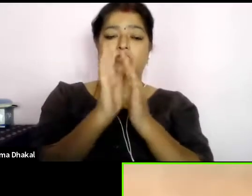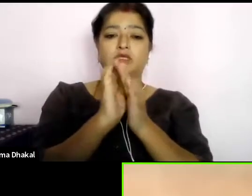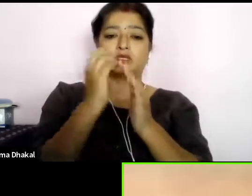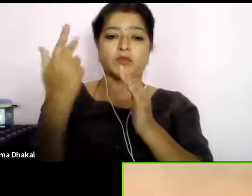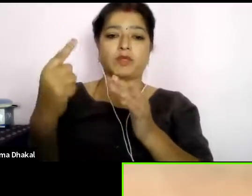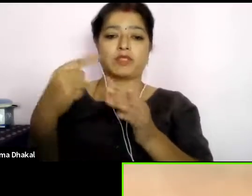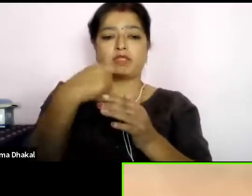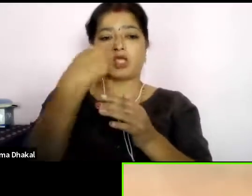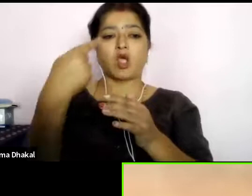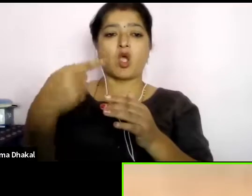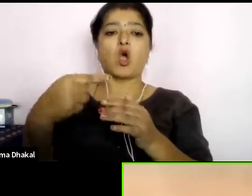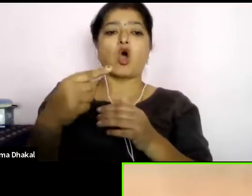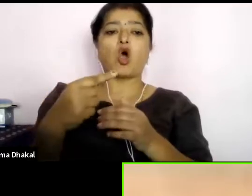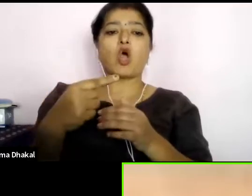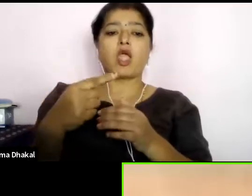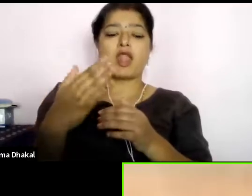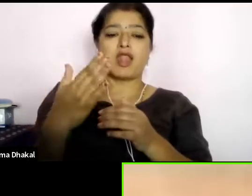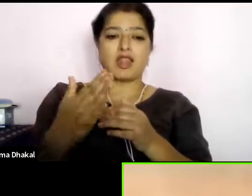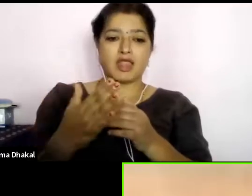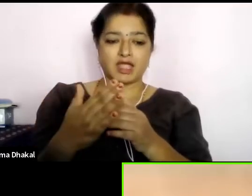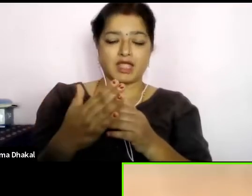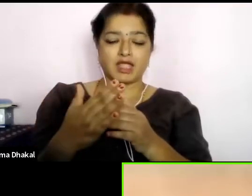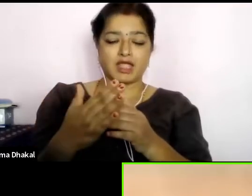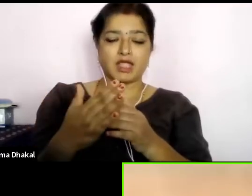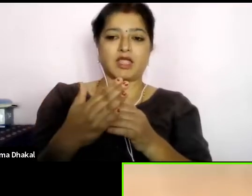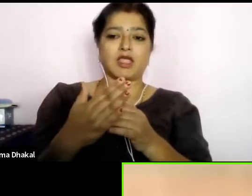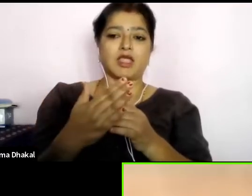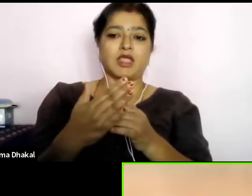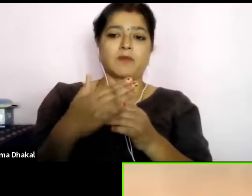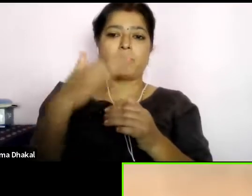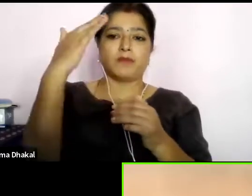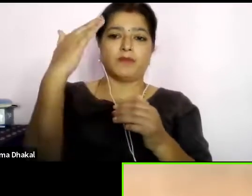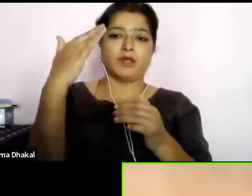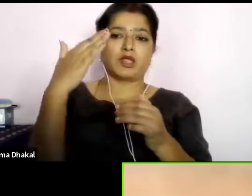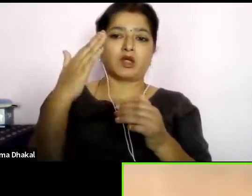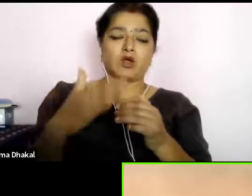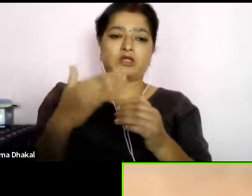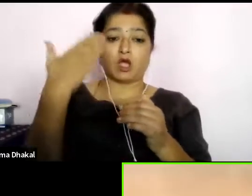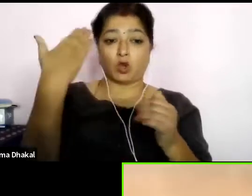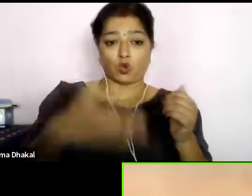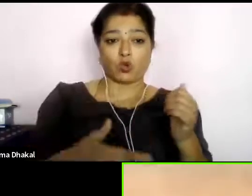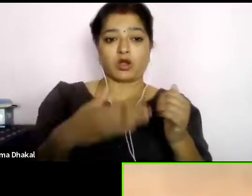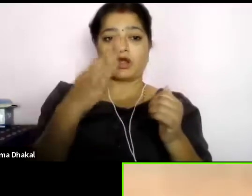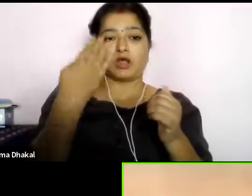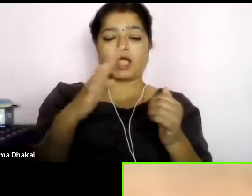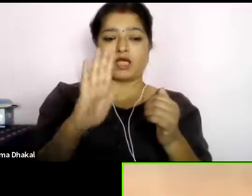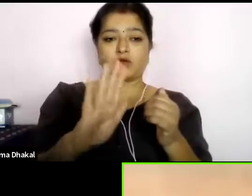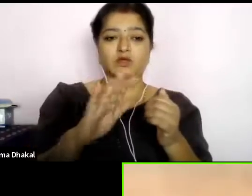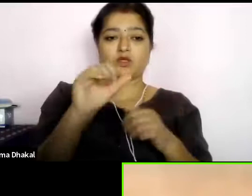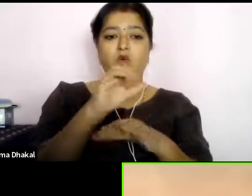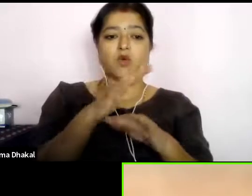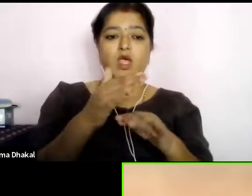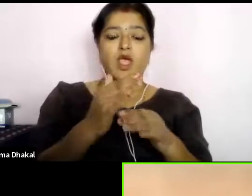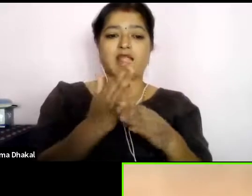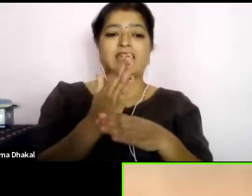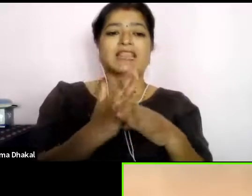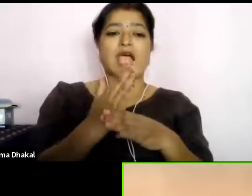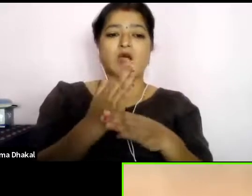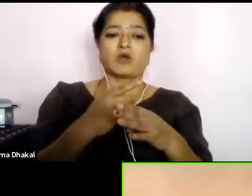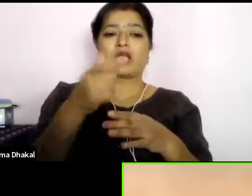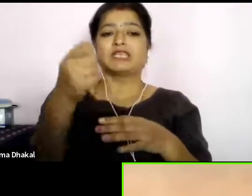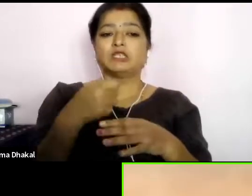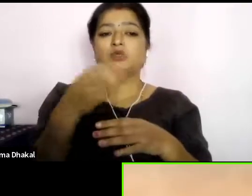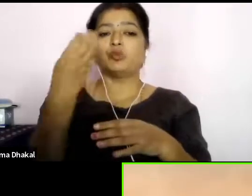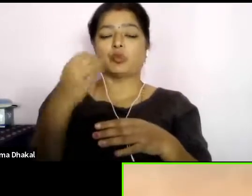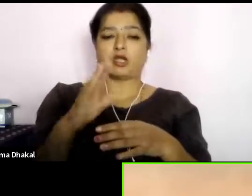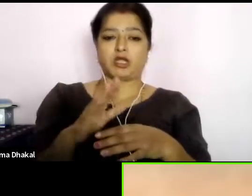make liquor in a very safe environment, because whenever she is supposed to sell the liquor,